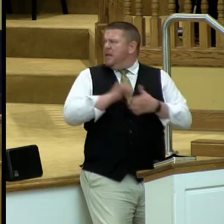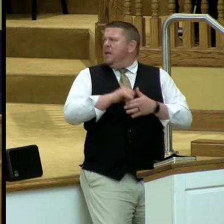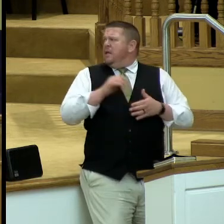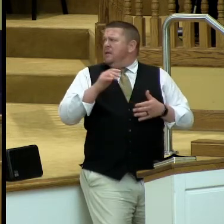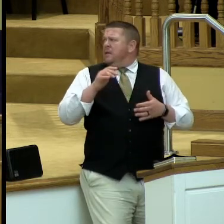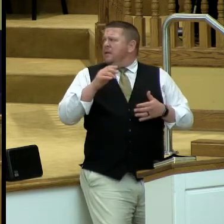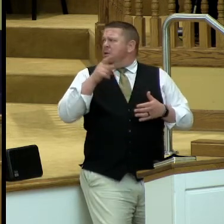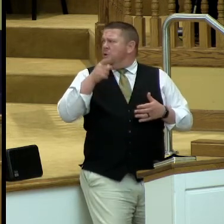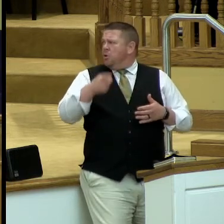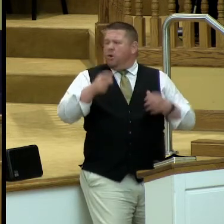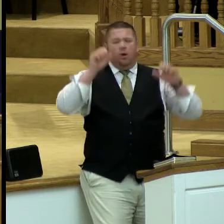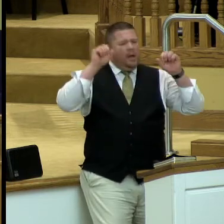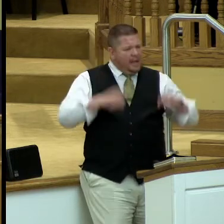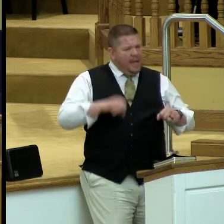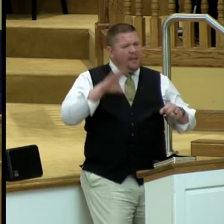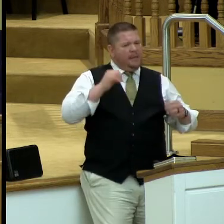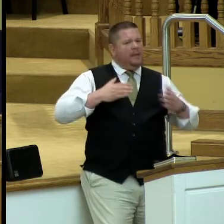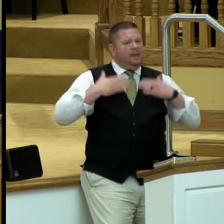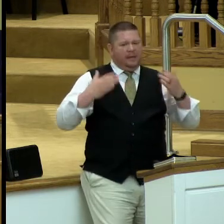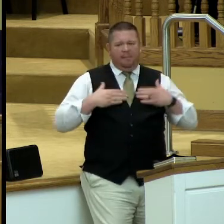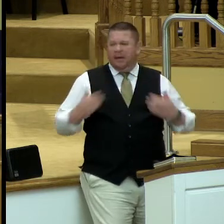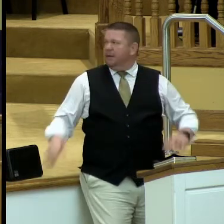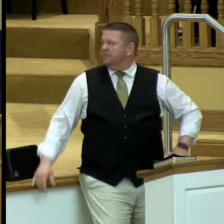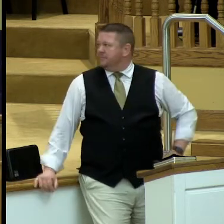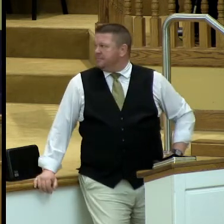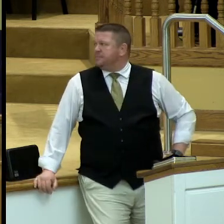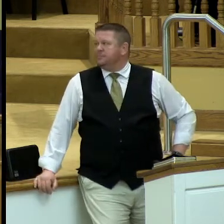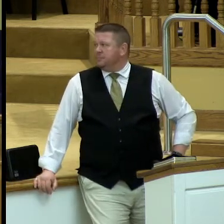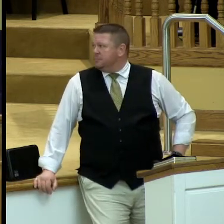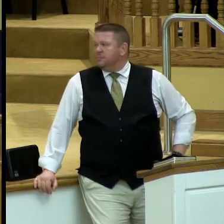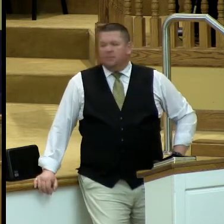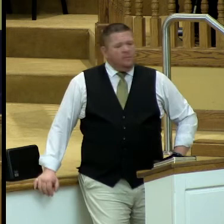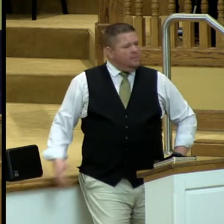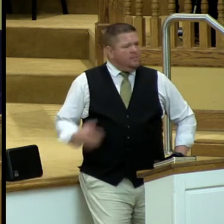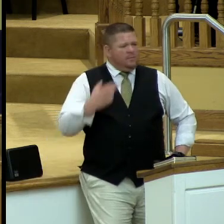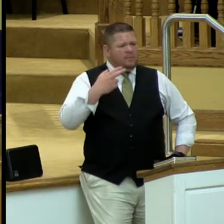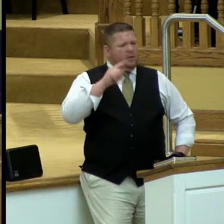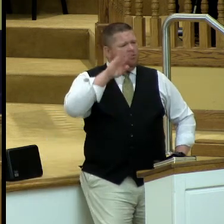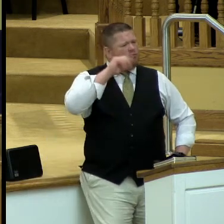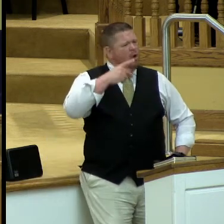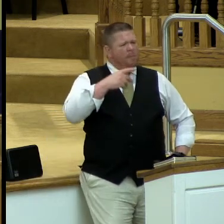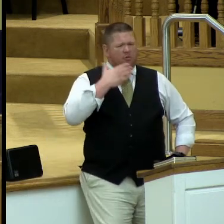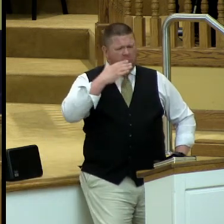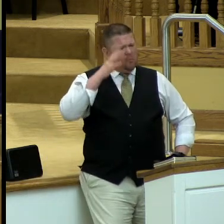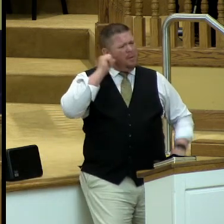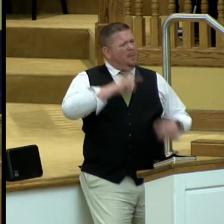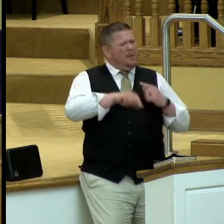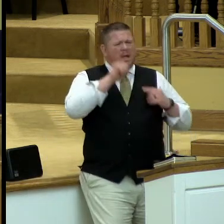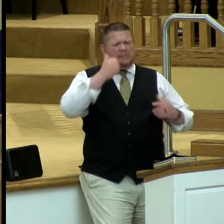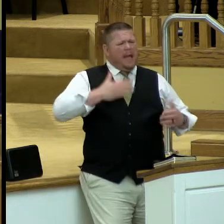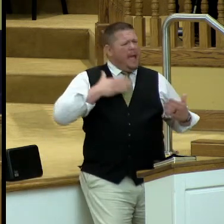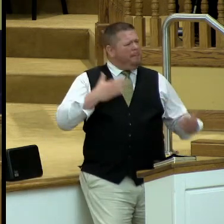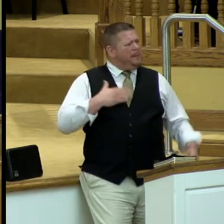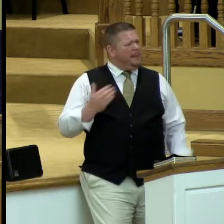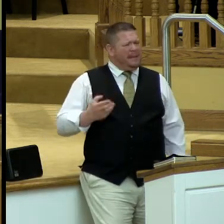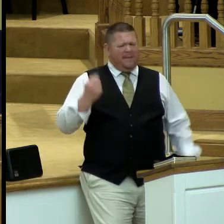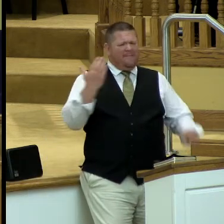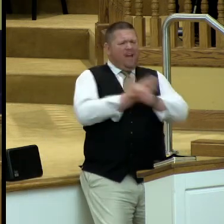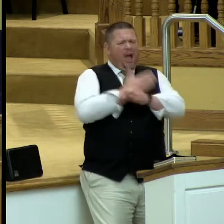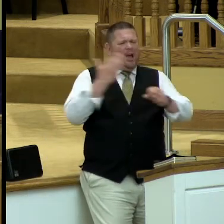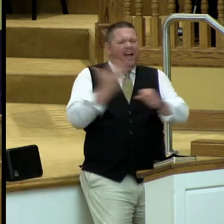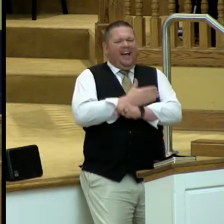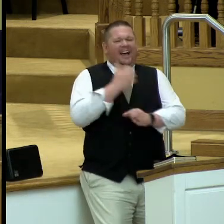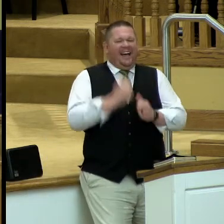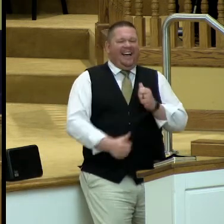understand that you can be happy. Right? He did not seem very happy most of the time. I don't know. He fires